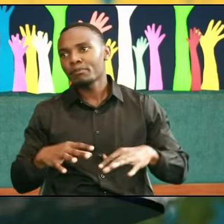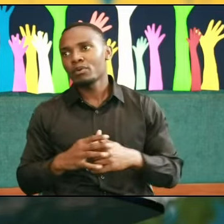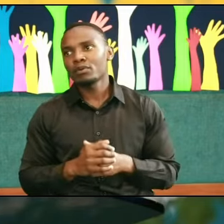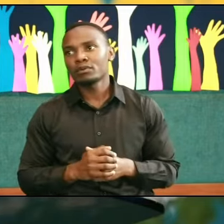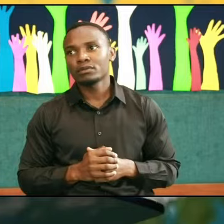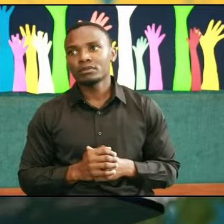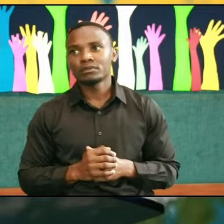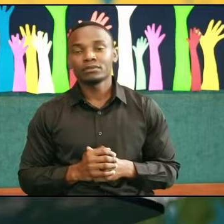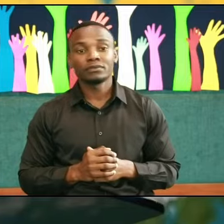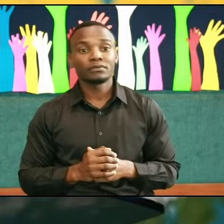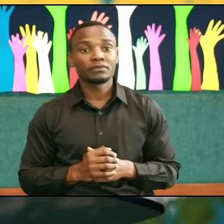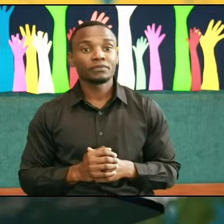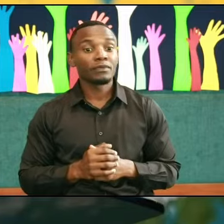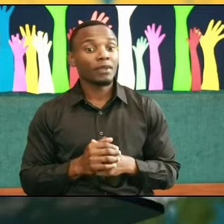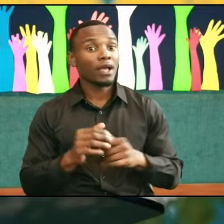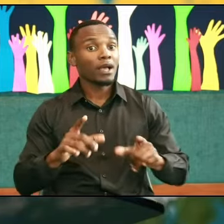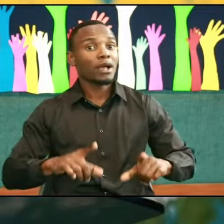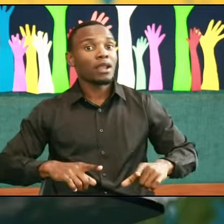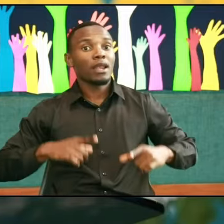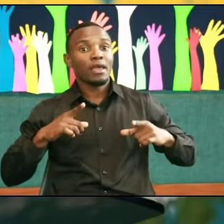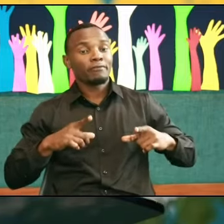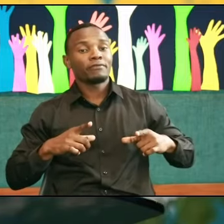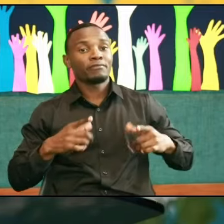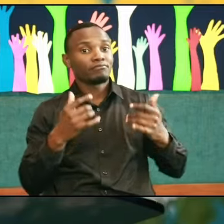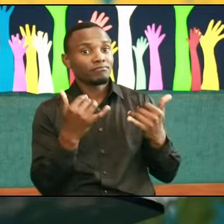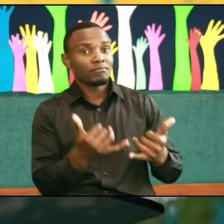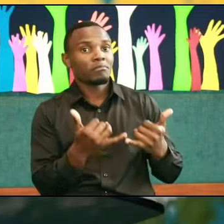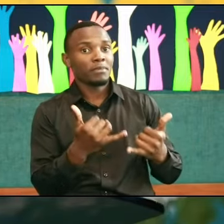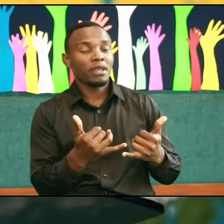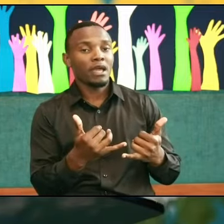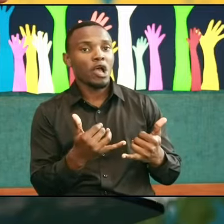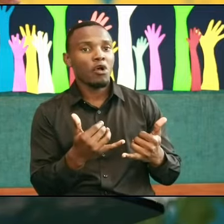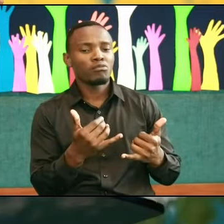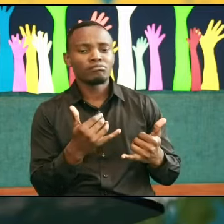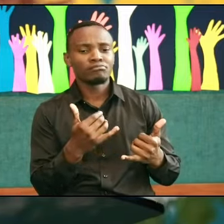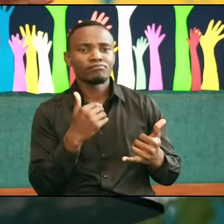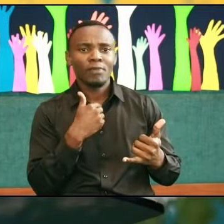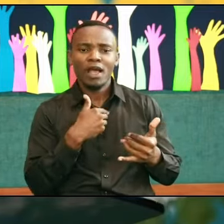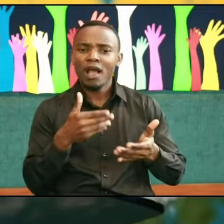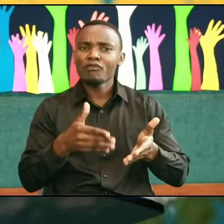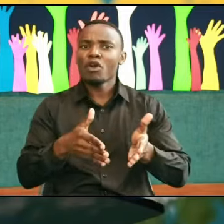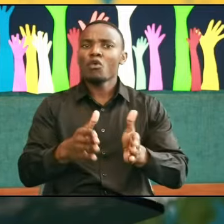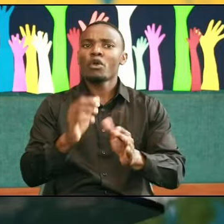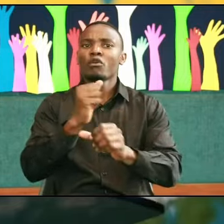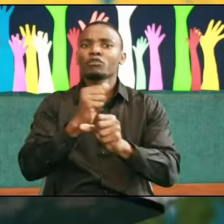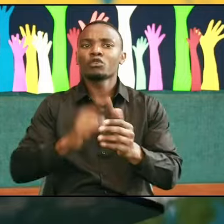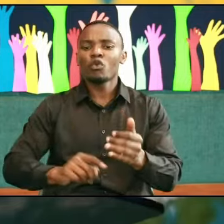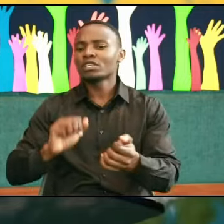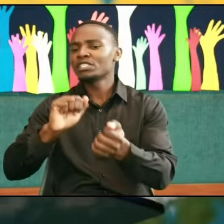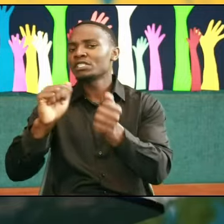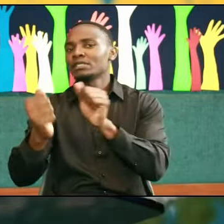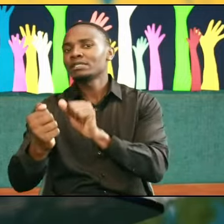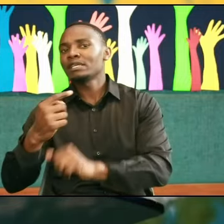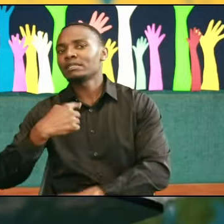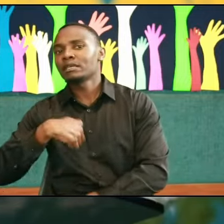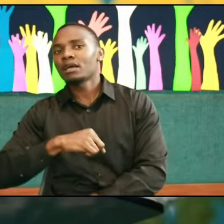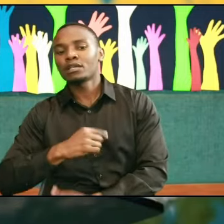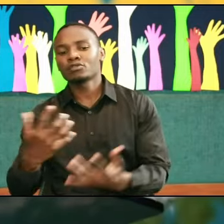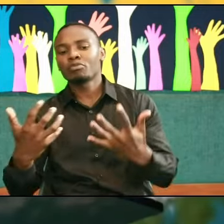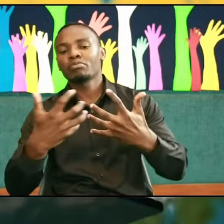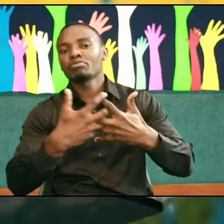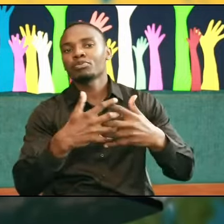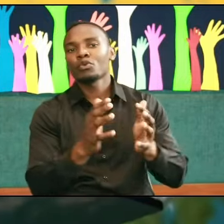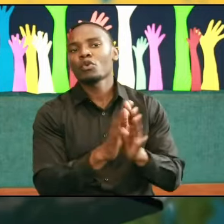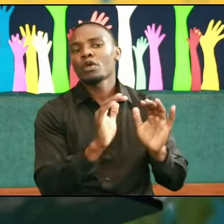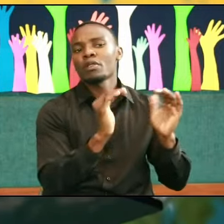You know, this life has a way of forming us according to the standards of this world. They will tell